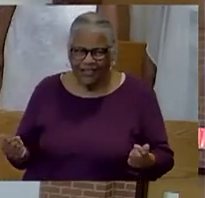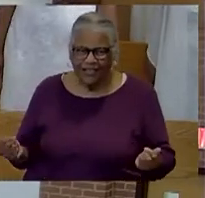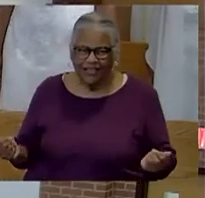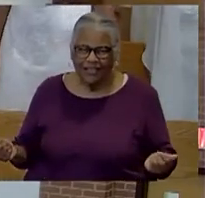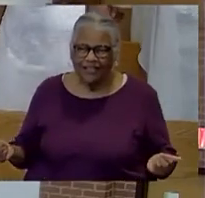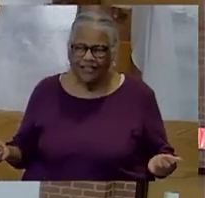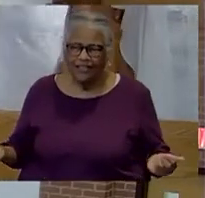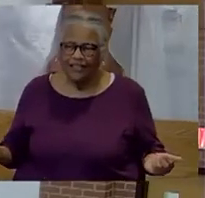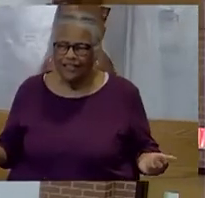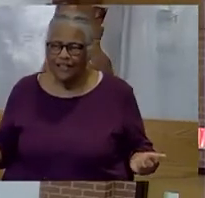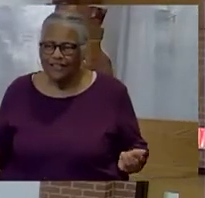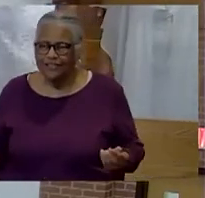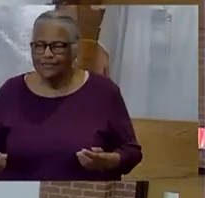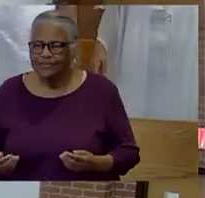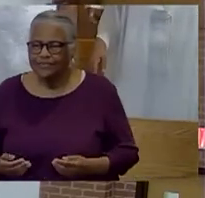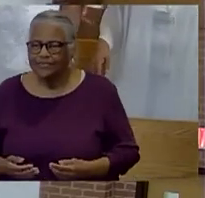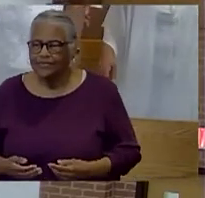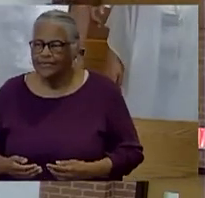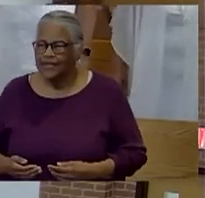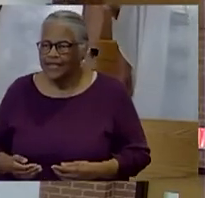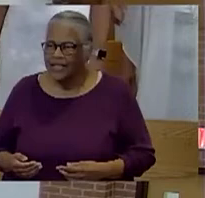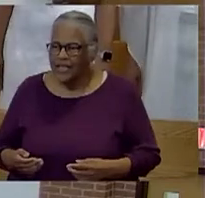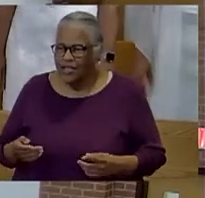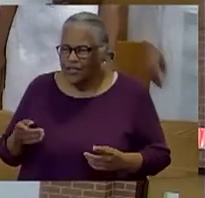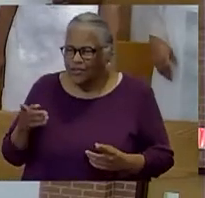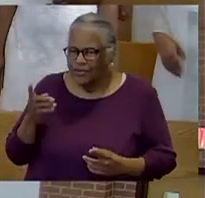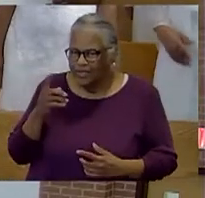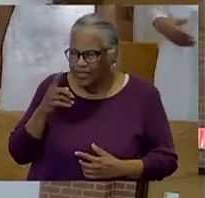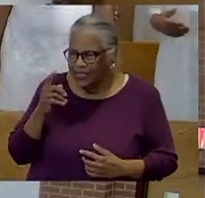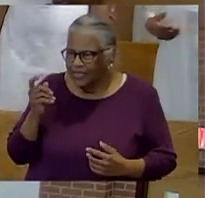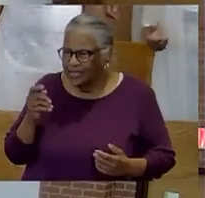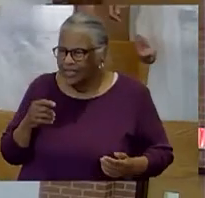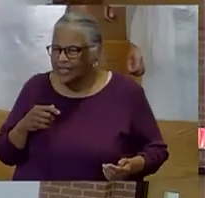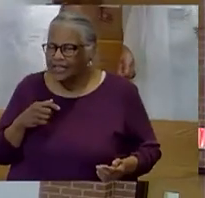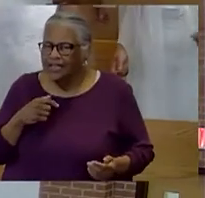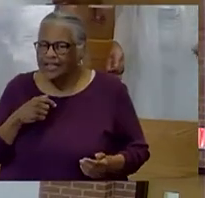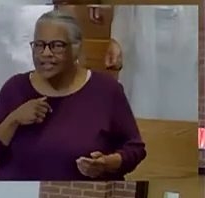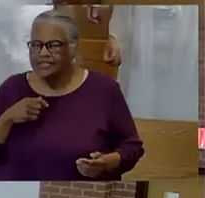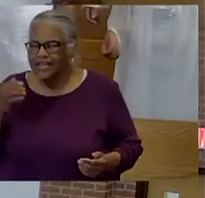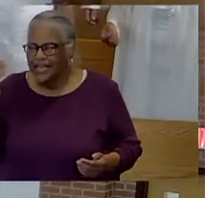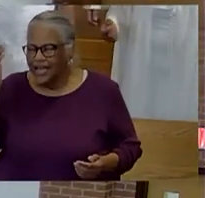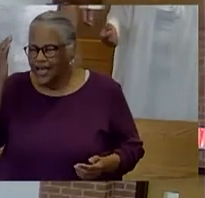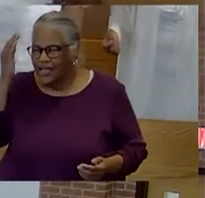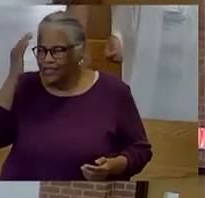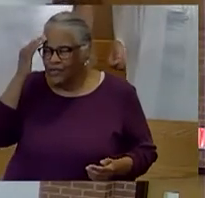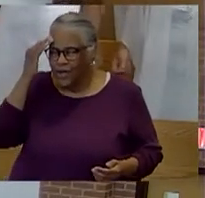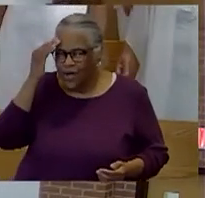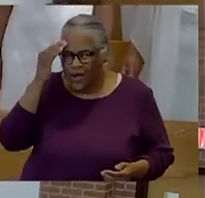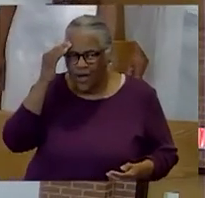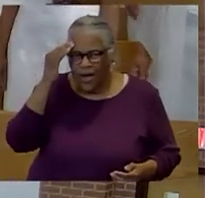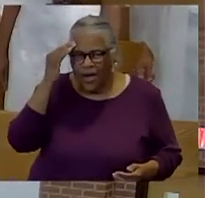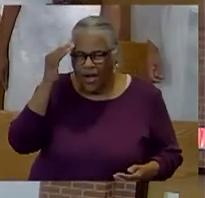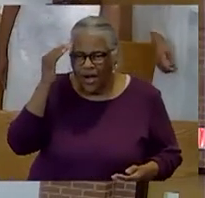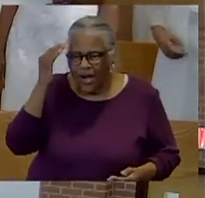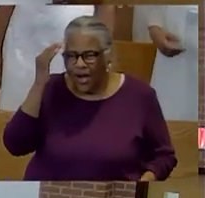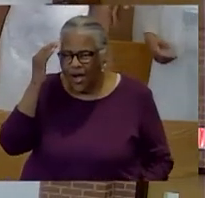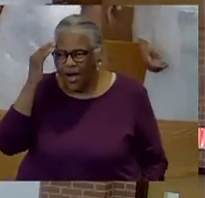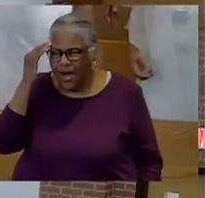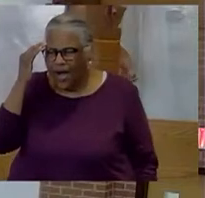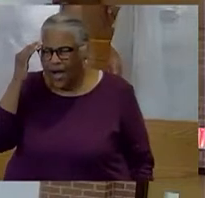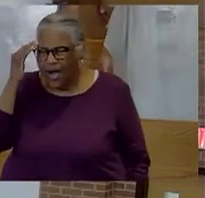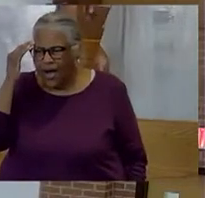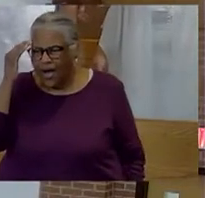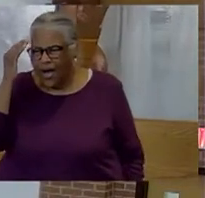If you're here today, my brother, my sister, if you want to come to Christ, come on, I'll meet you. I know.